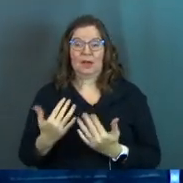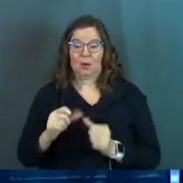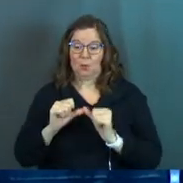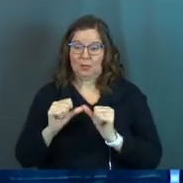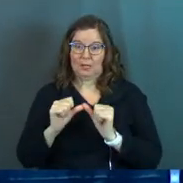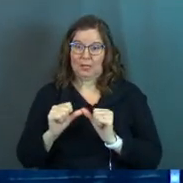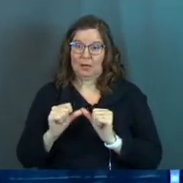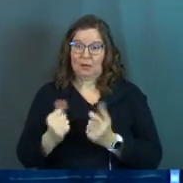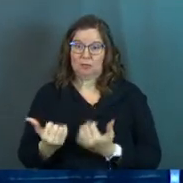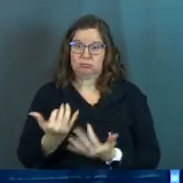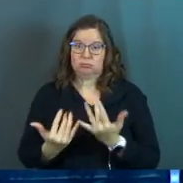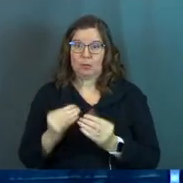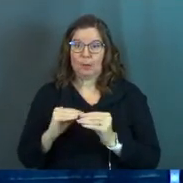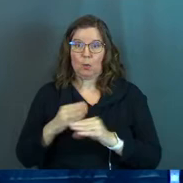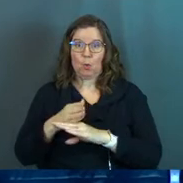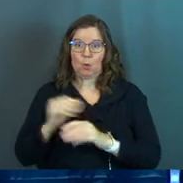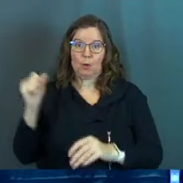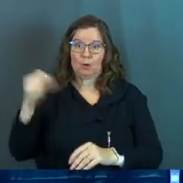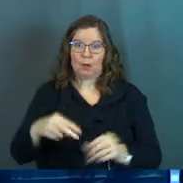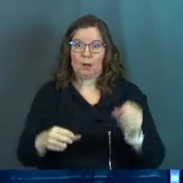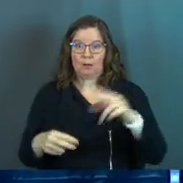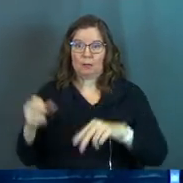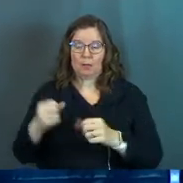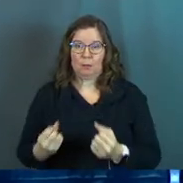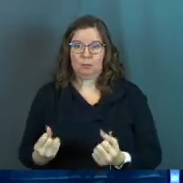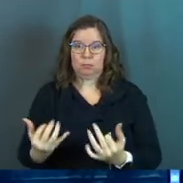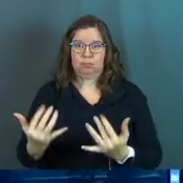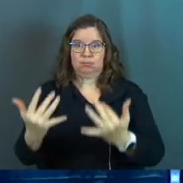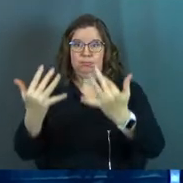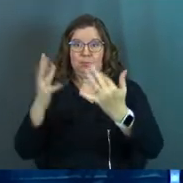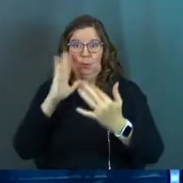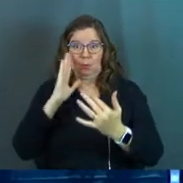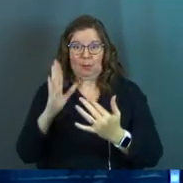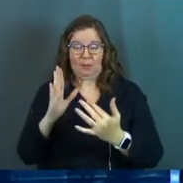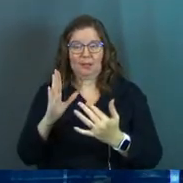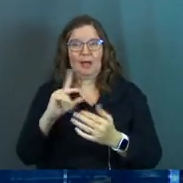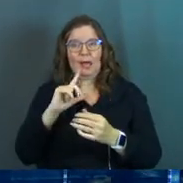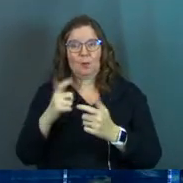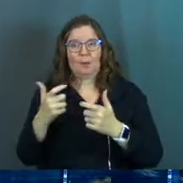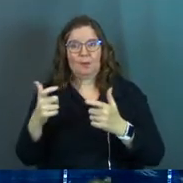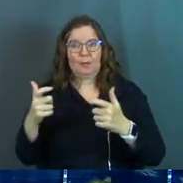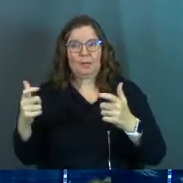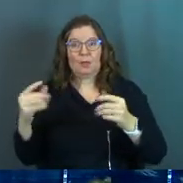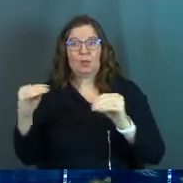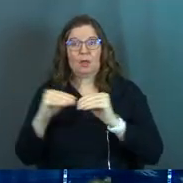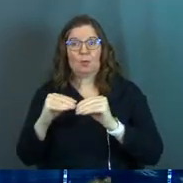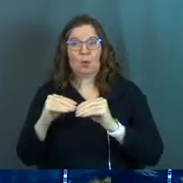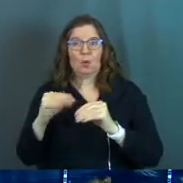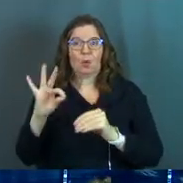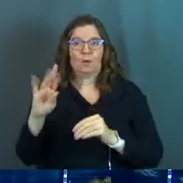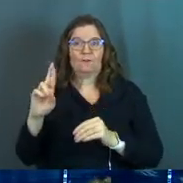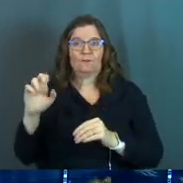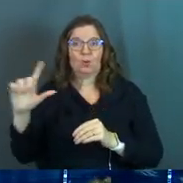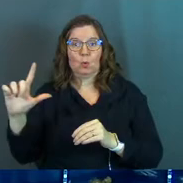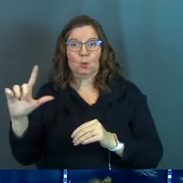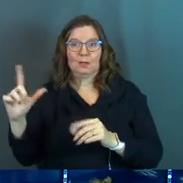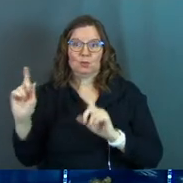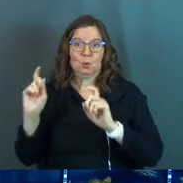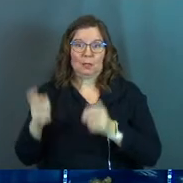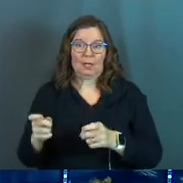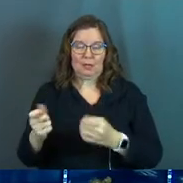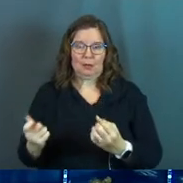will keep going the more wood you throw on it. This is pretty basic. And it'll get bigger the more fuel you put onto